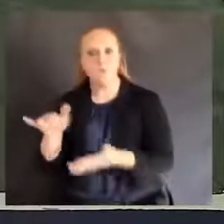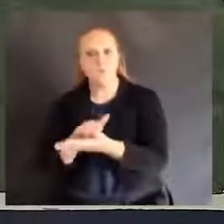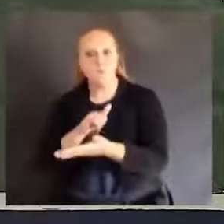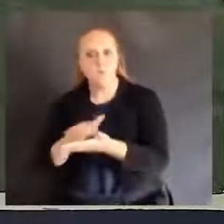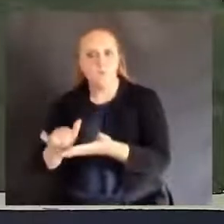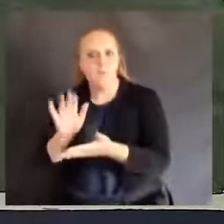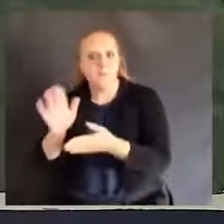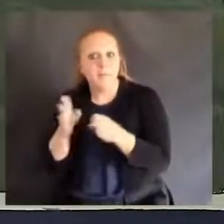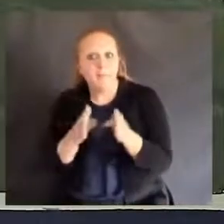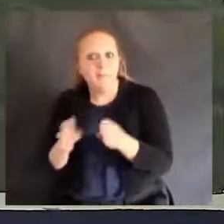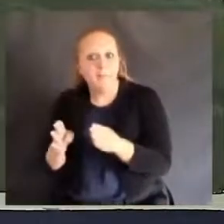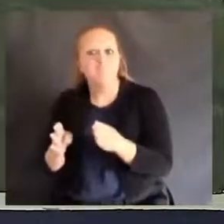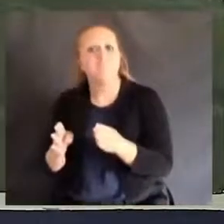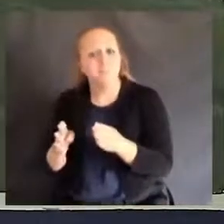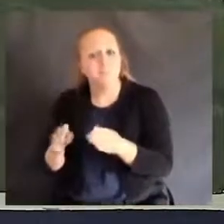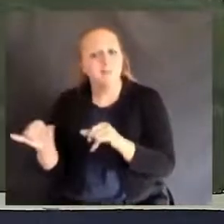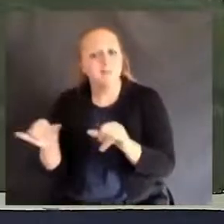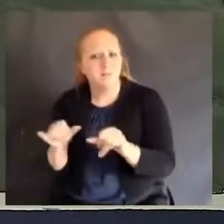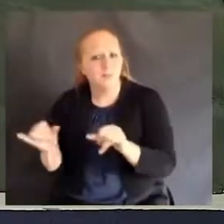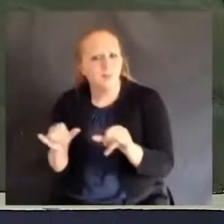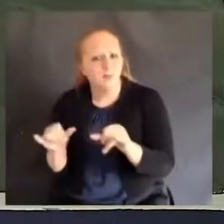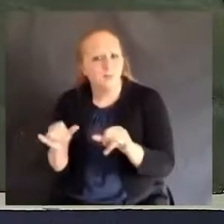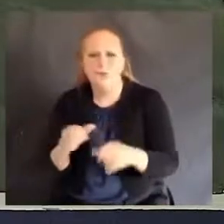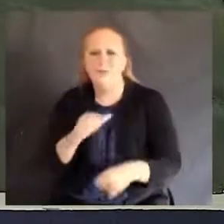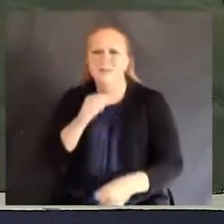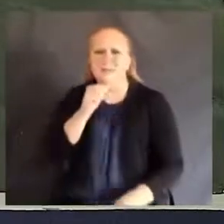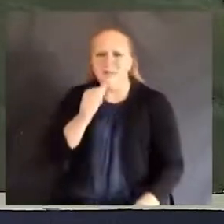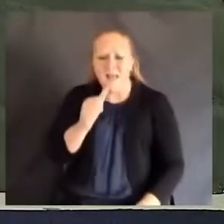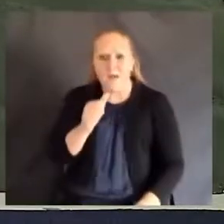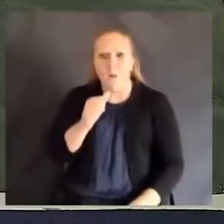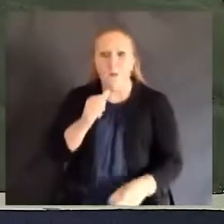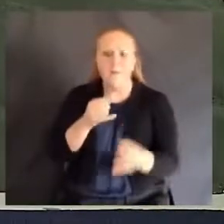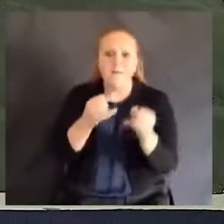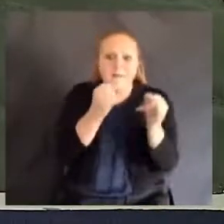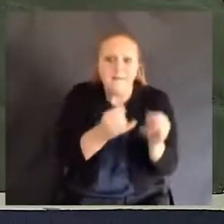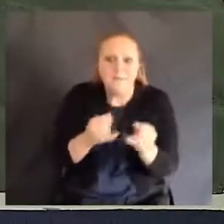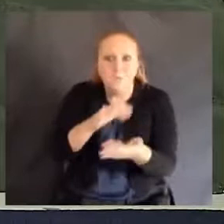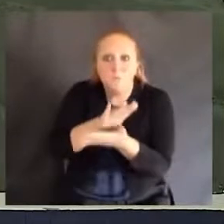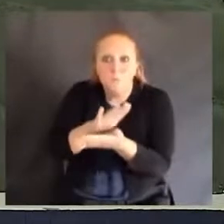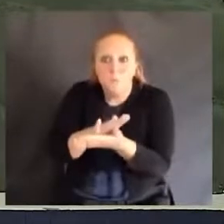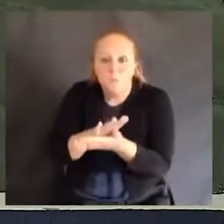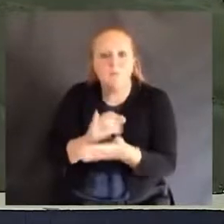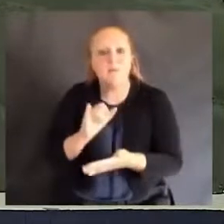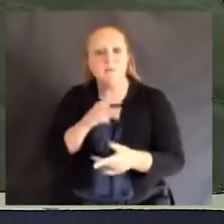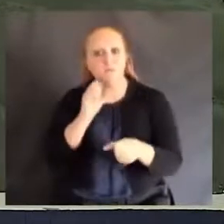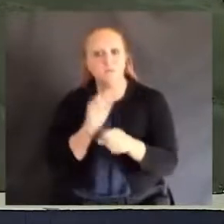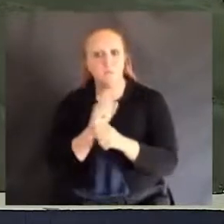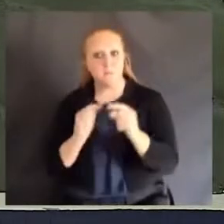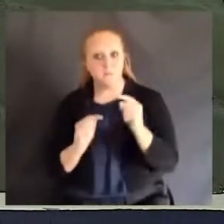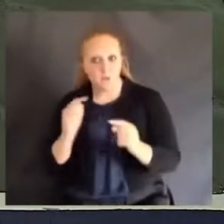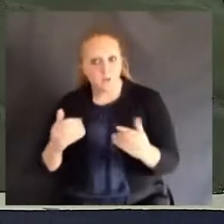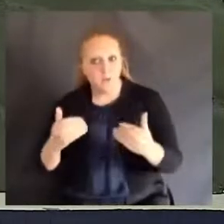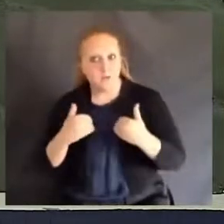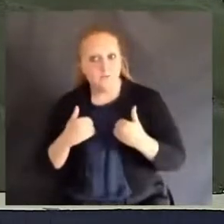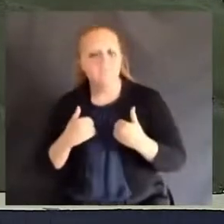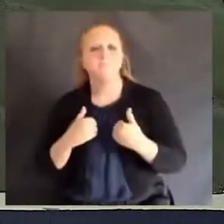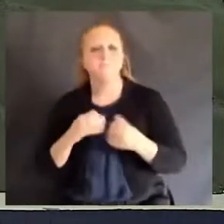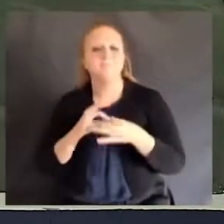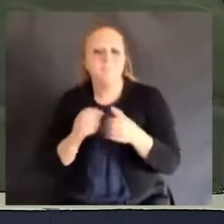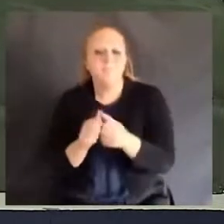plan. It's not an individual school plan. If there's a variation, it's a regional